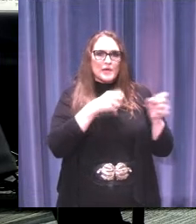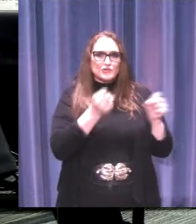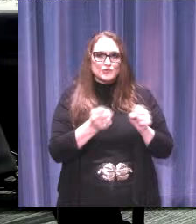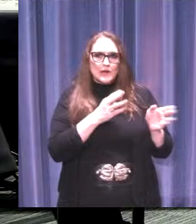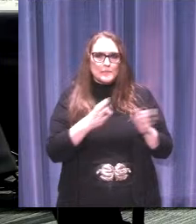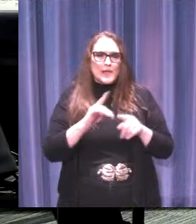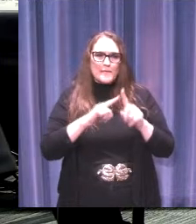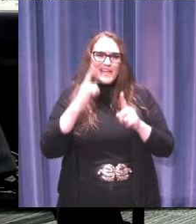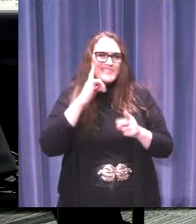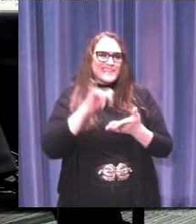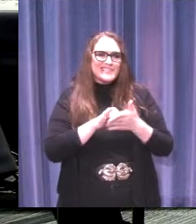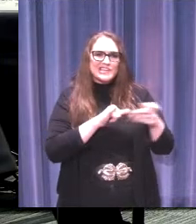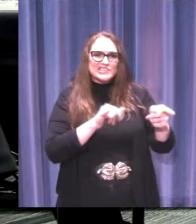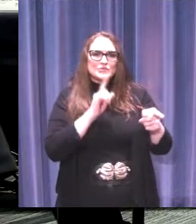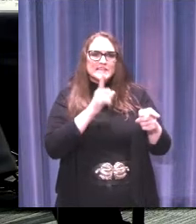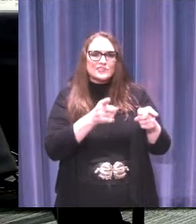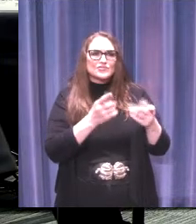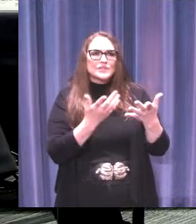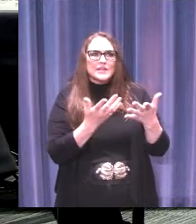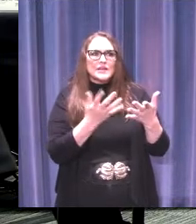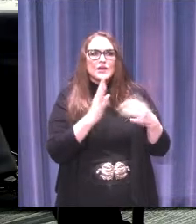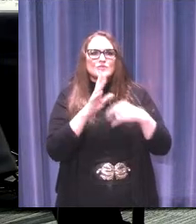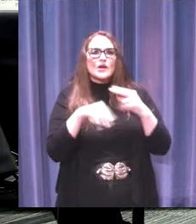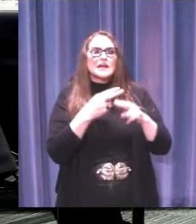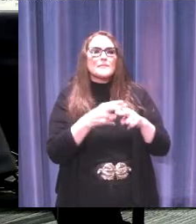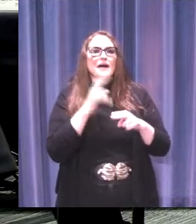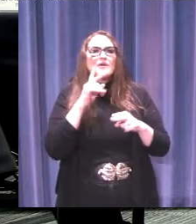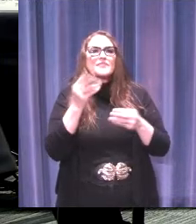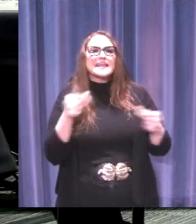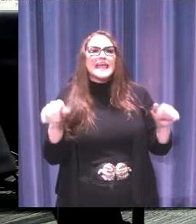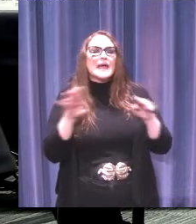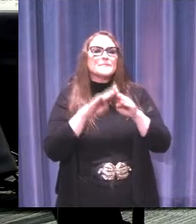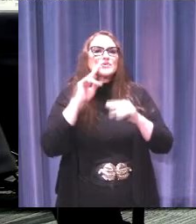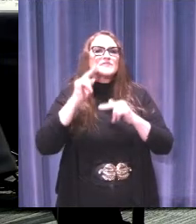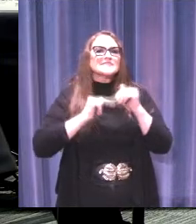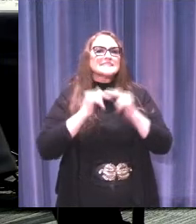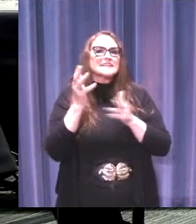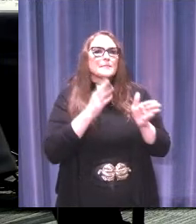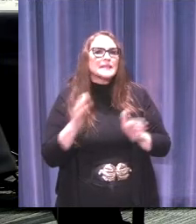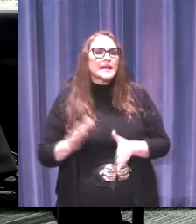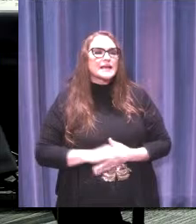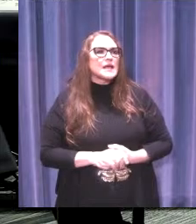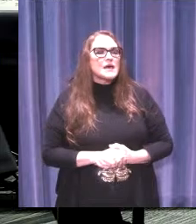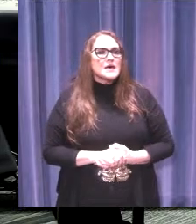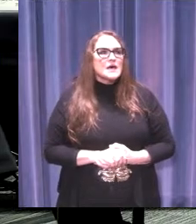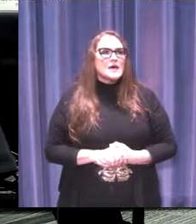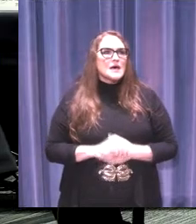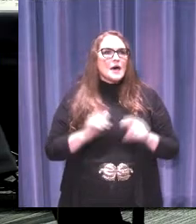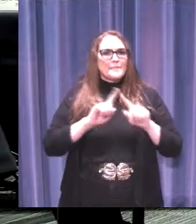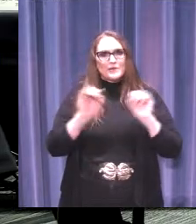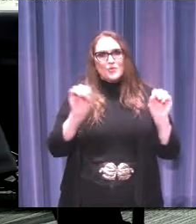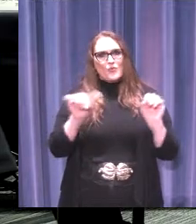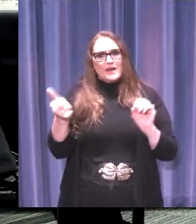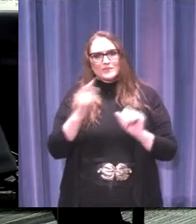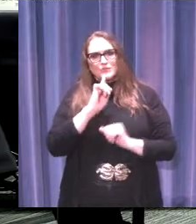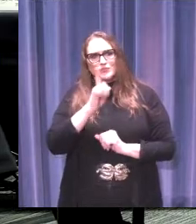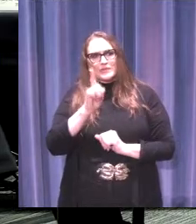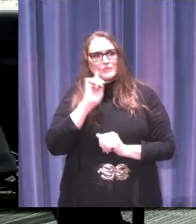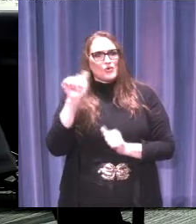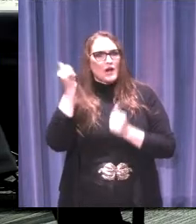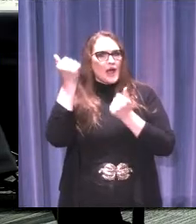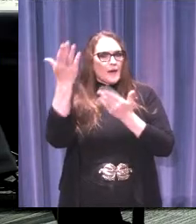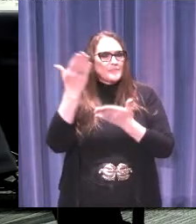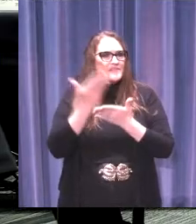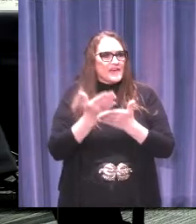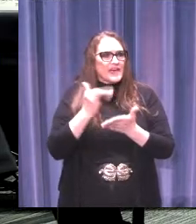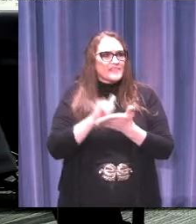plan, but I think that she was actually talking about the campus or the facility plan. but no one else really brought up the